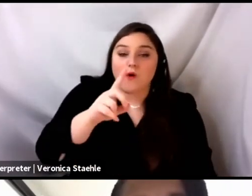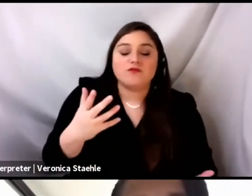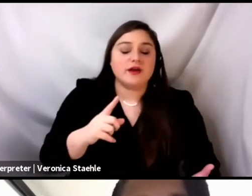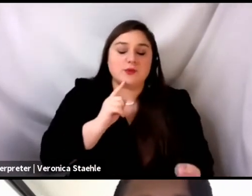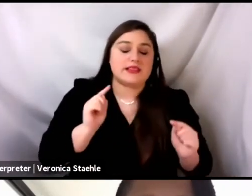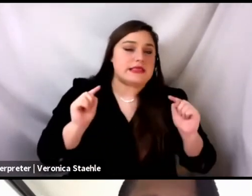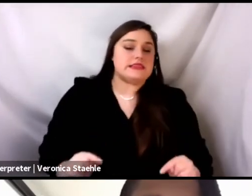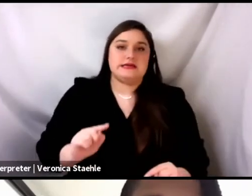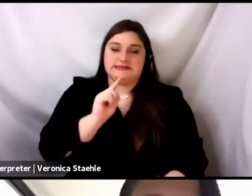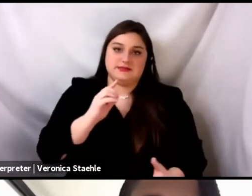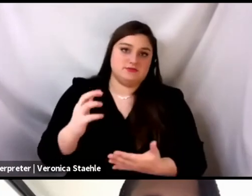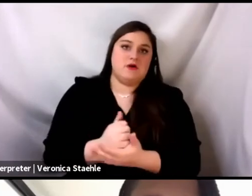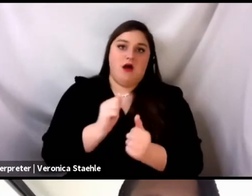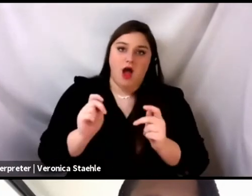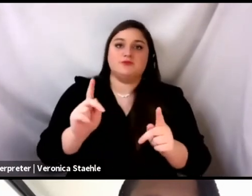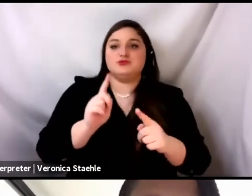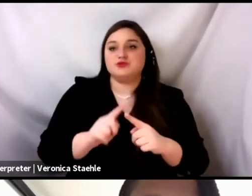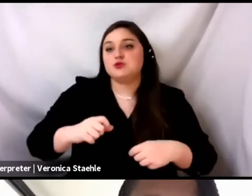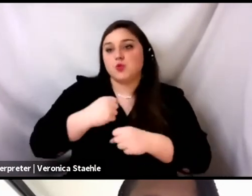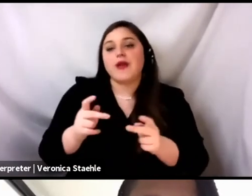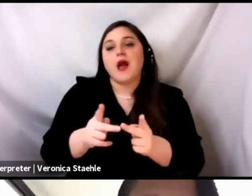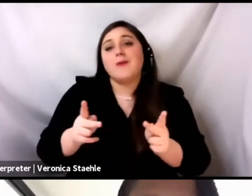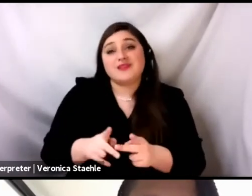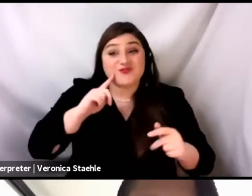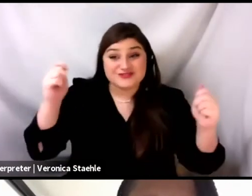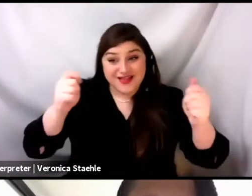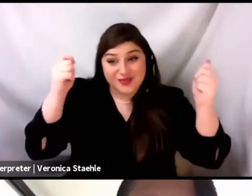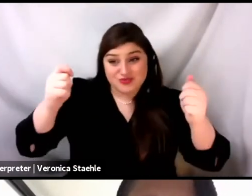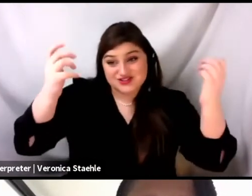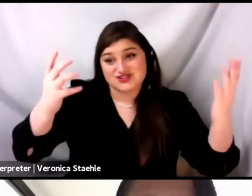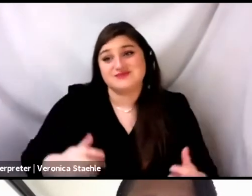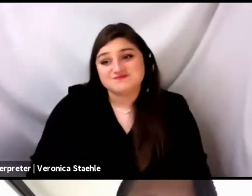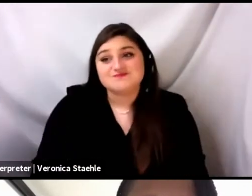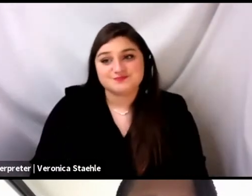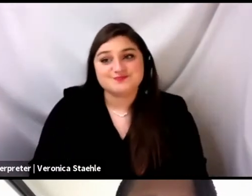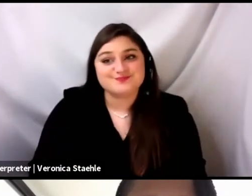time where we can actually have a place of celebration as well.